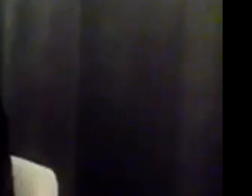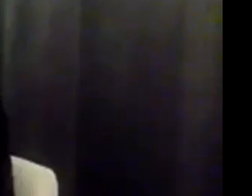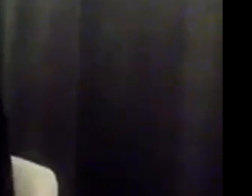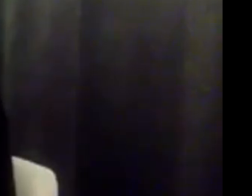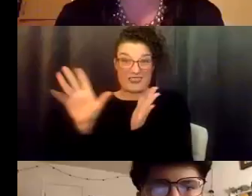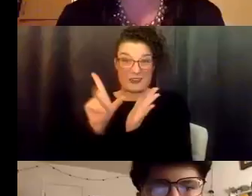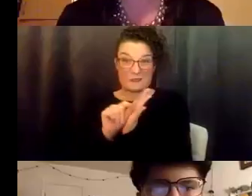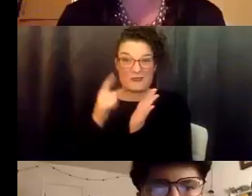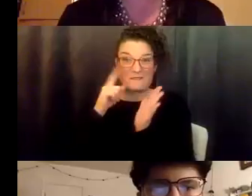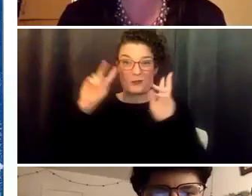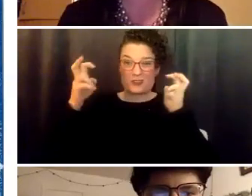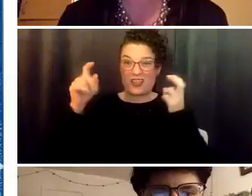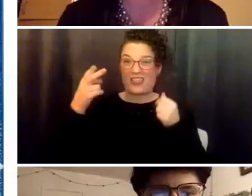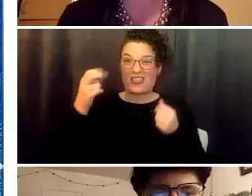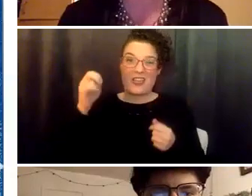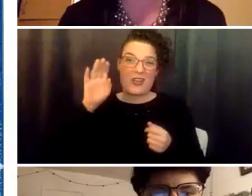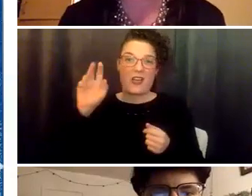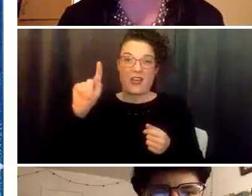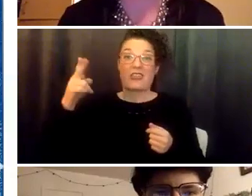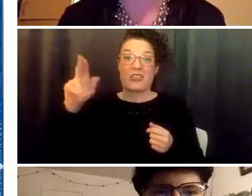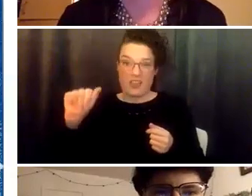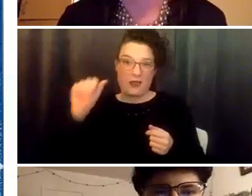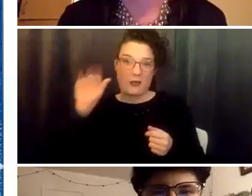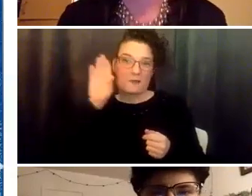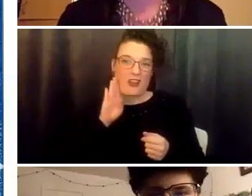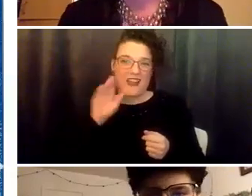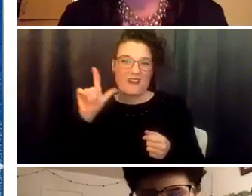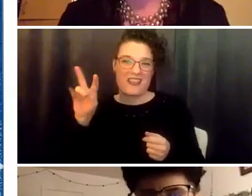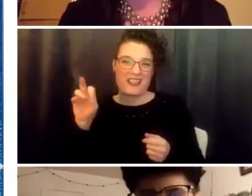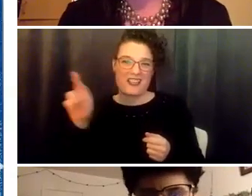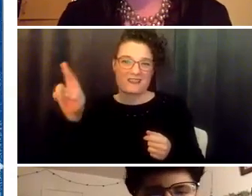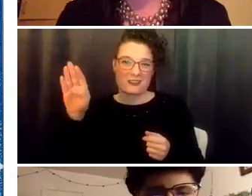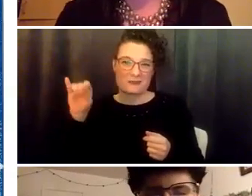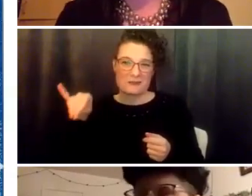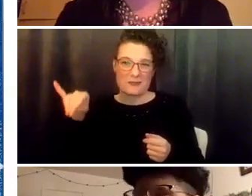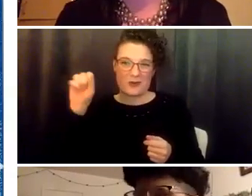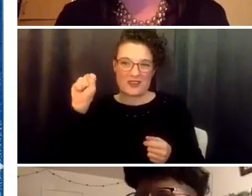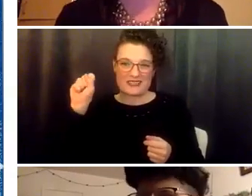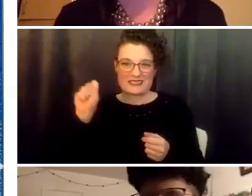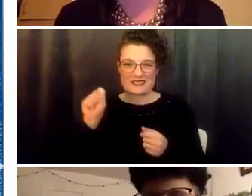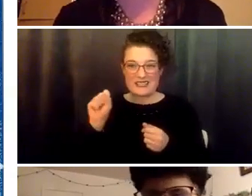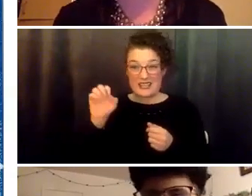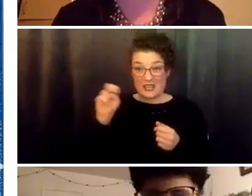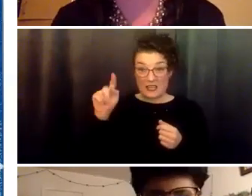Thank you, Enzo. So glad you are here with us. I guess